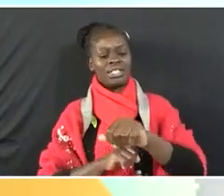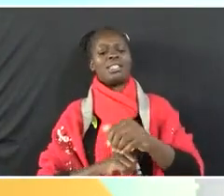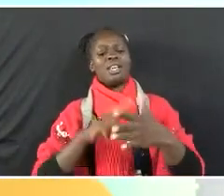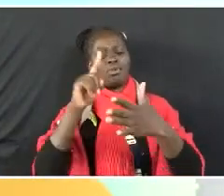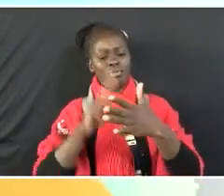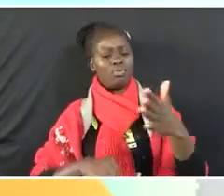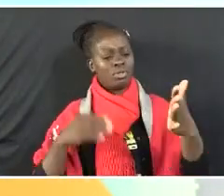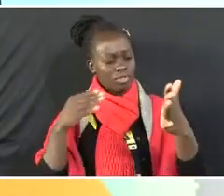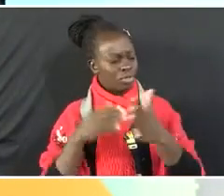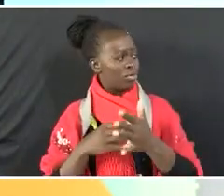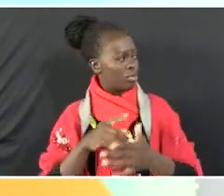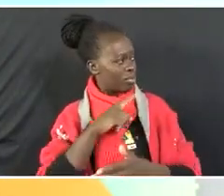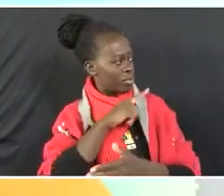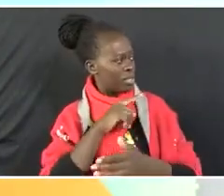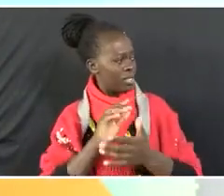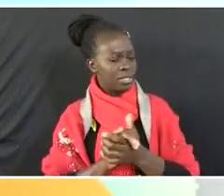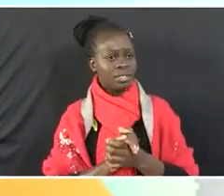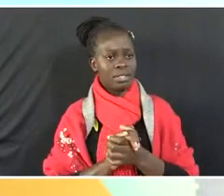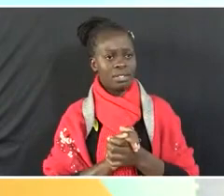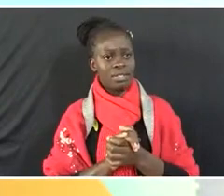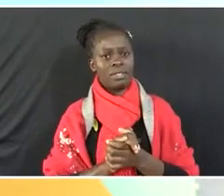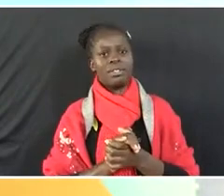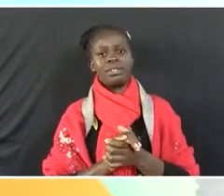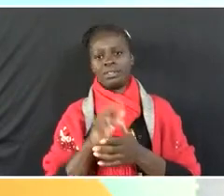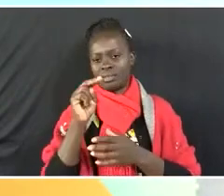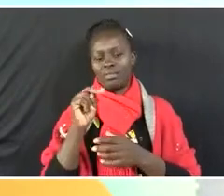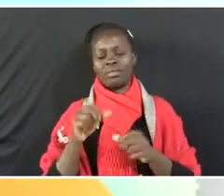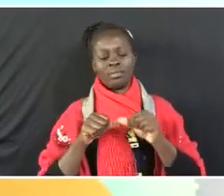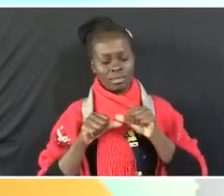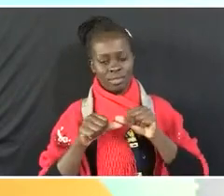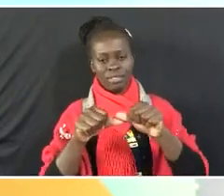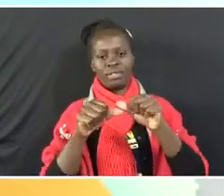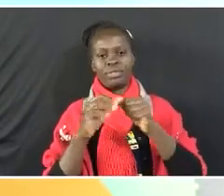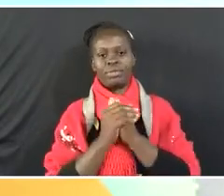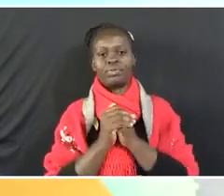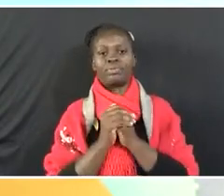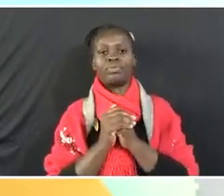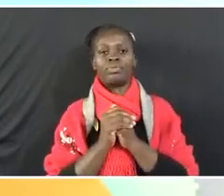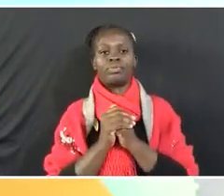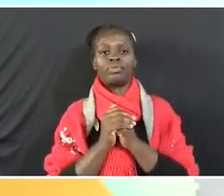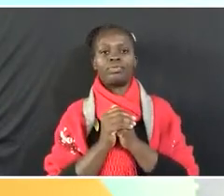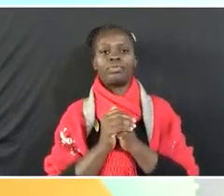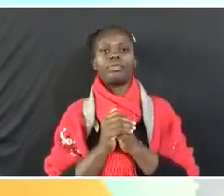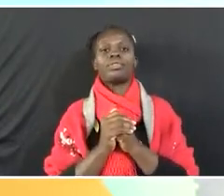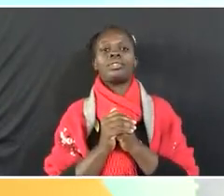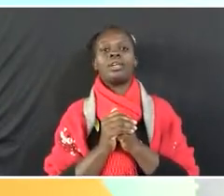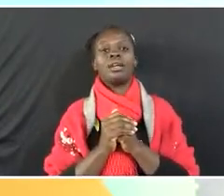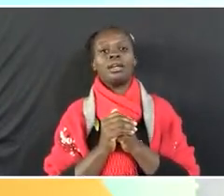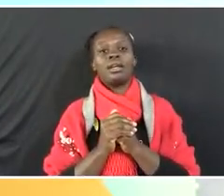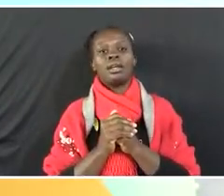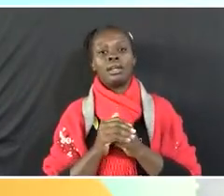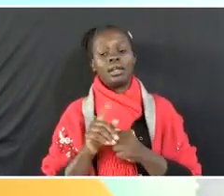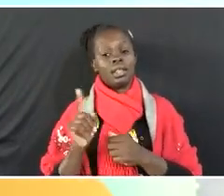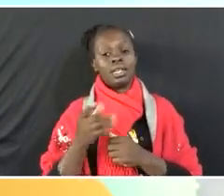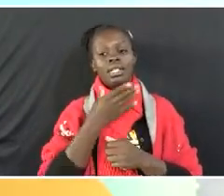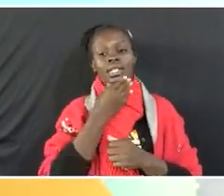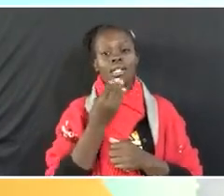We are together with the ambassadors. And let me tell you, the Bible says Absalom stole the hearts of the men of